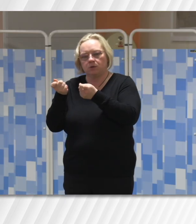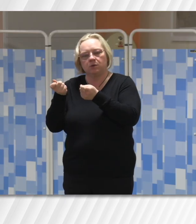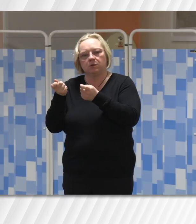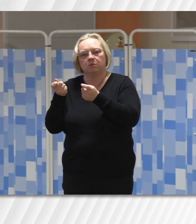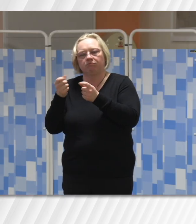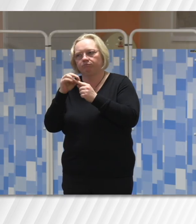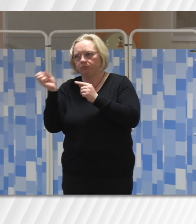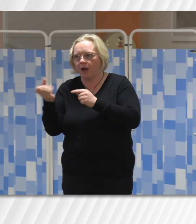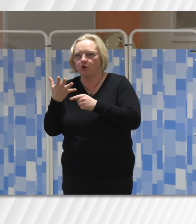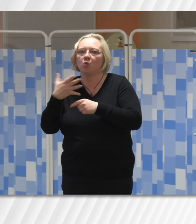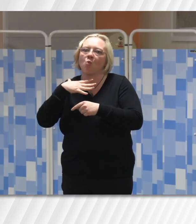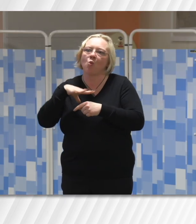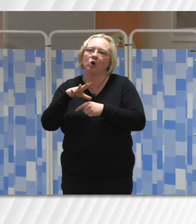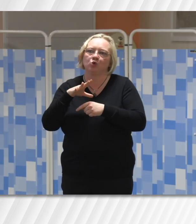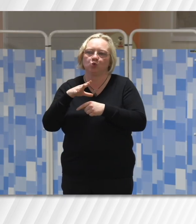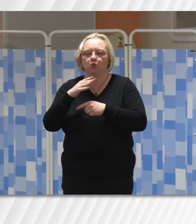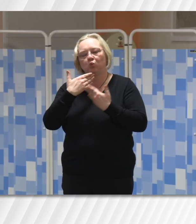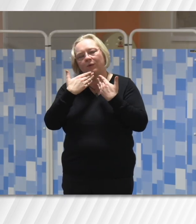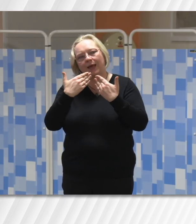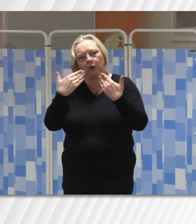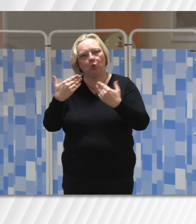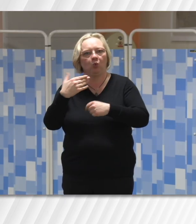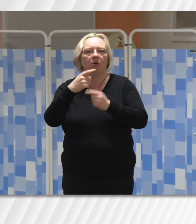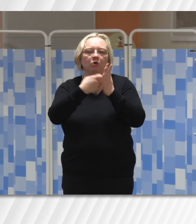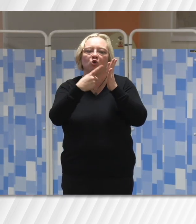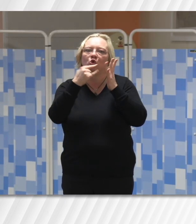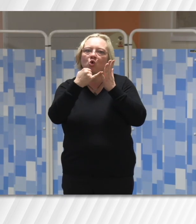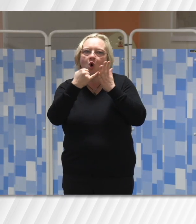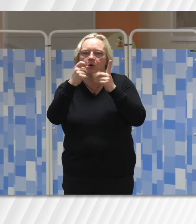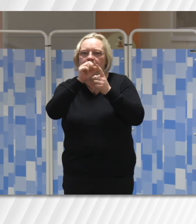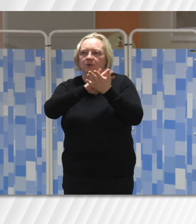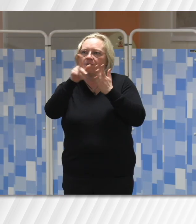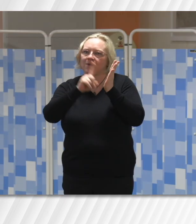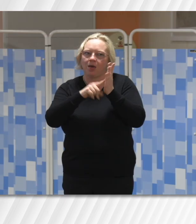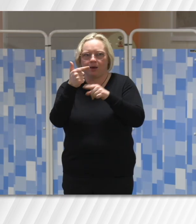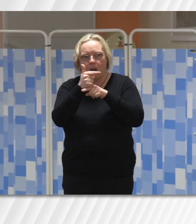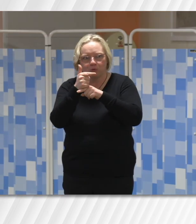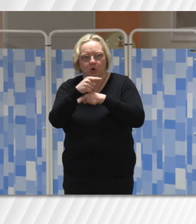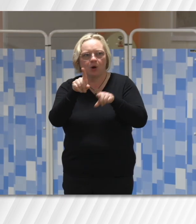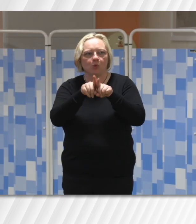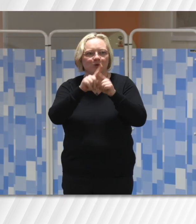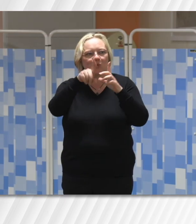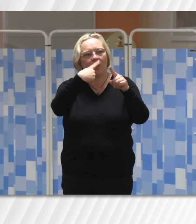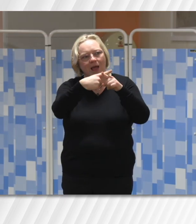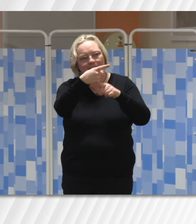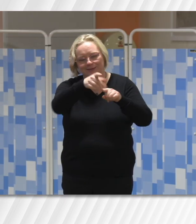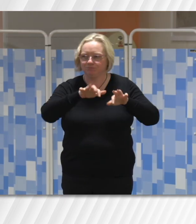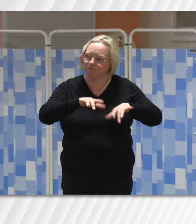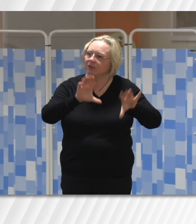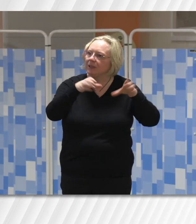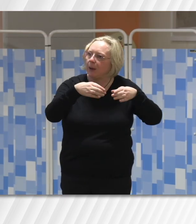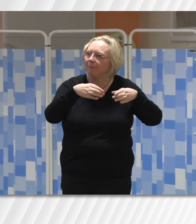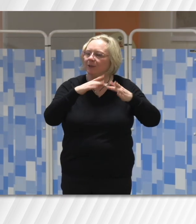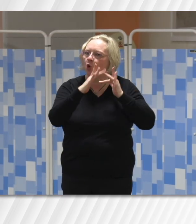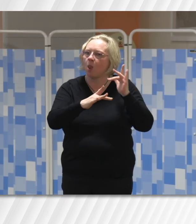who've helped tonight, Ross and Phil, the AV team, and Alex with our teams. We've got